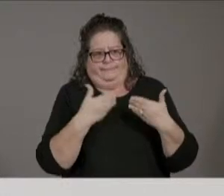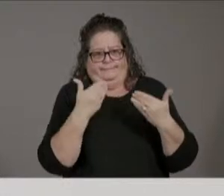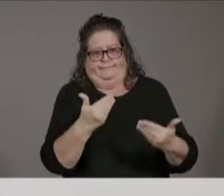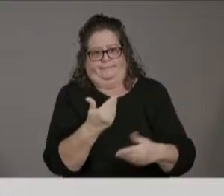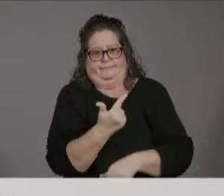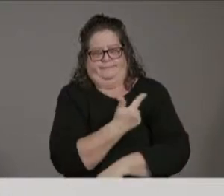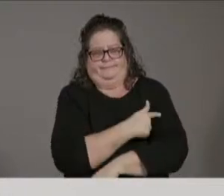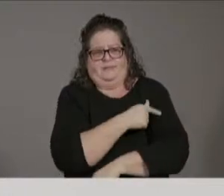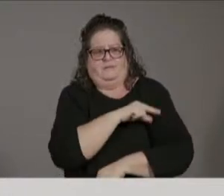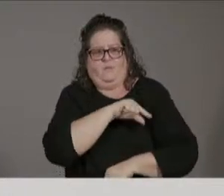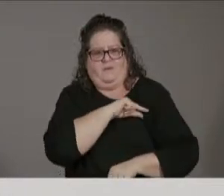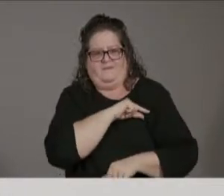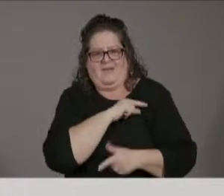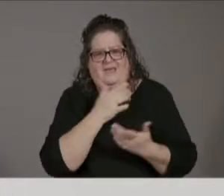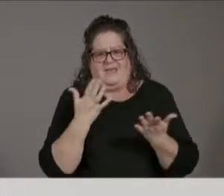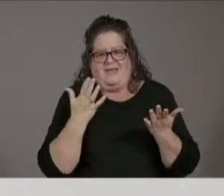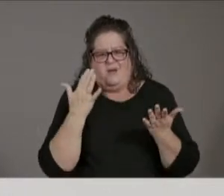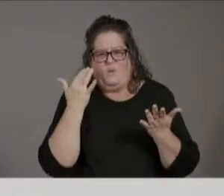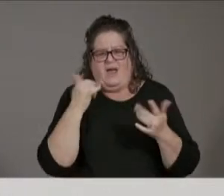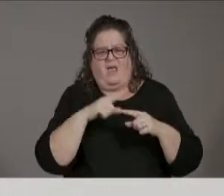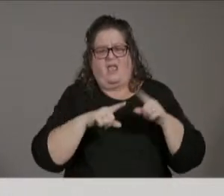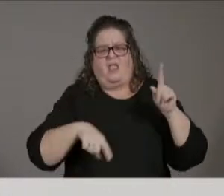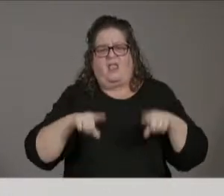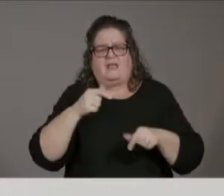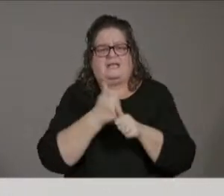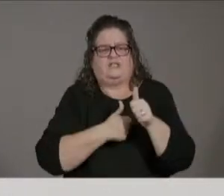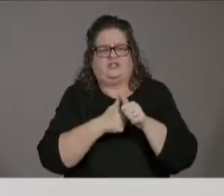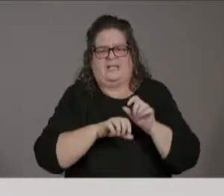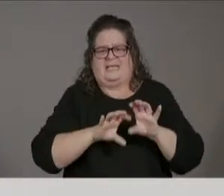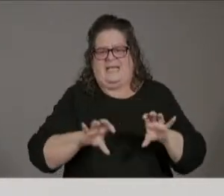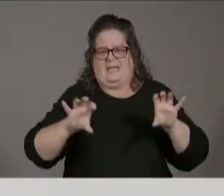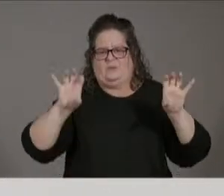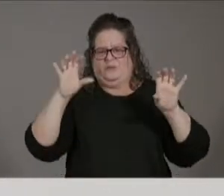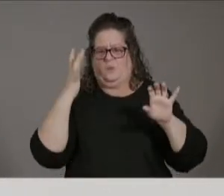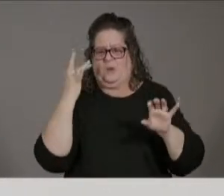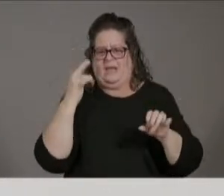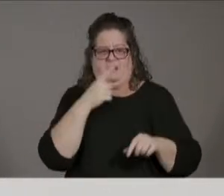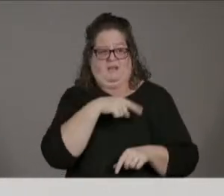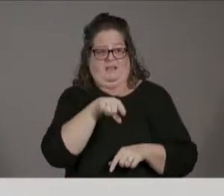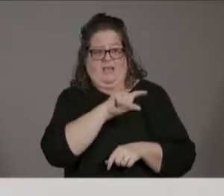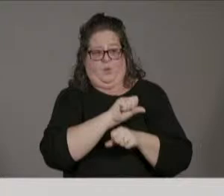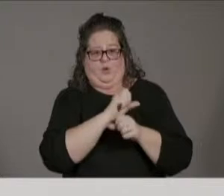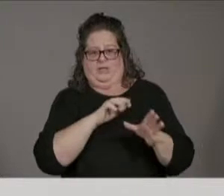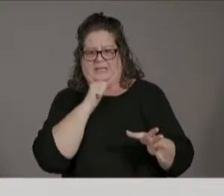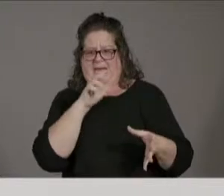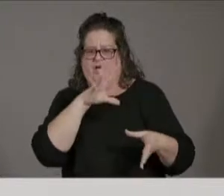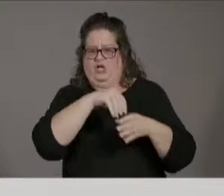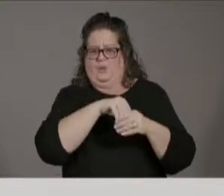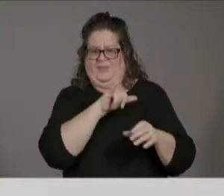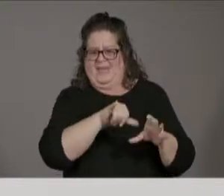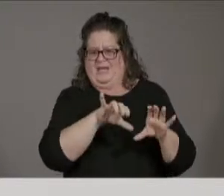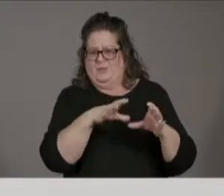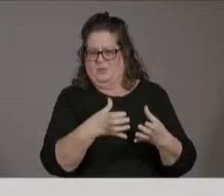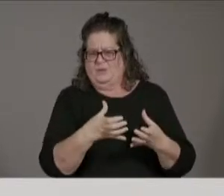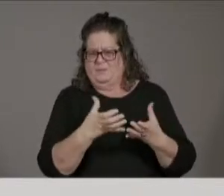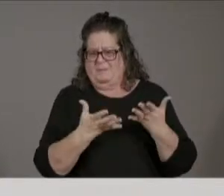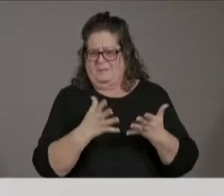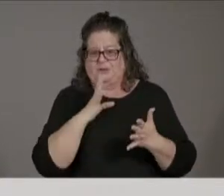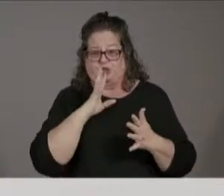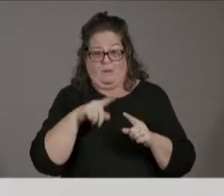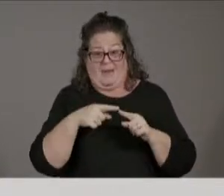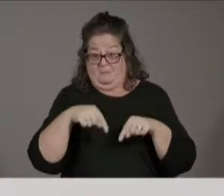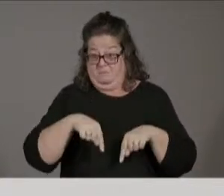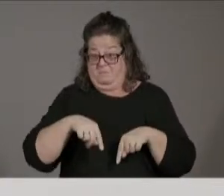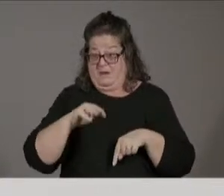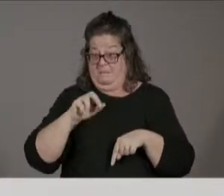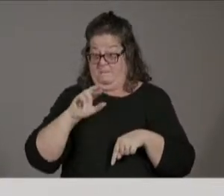different across counties and why those workers haven't been part of the prioritized groups, particularly here in Maricopa County, which is where we've spoken